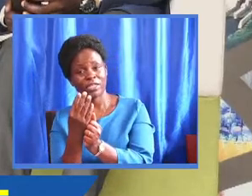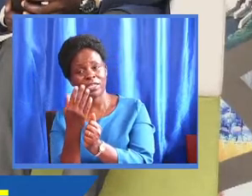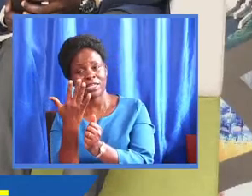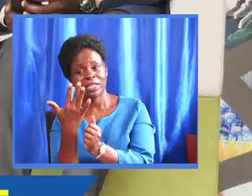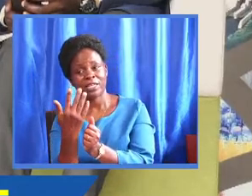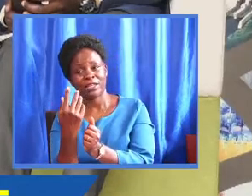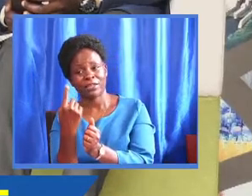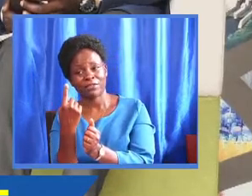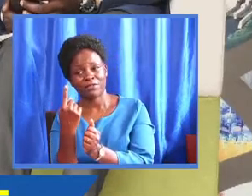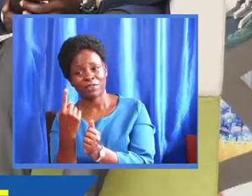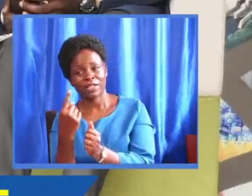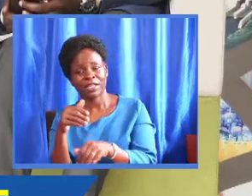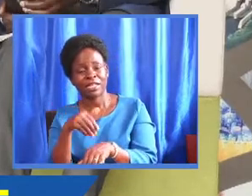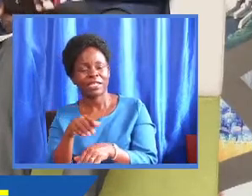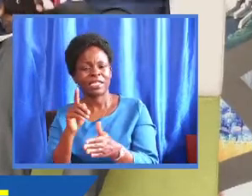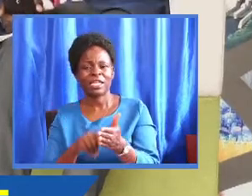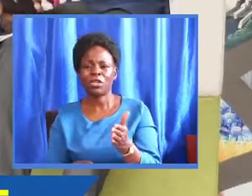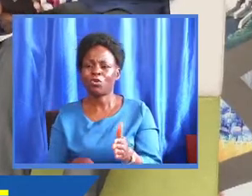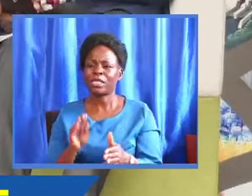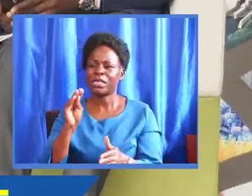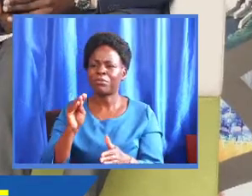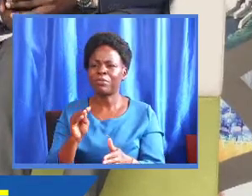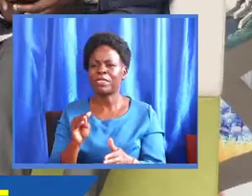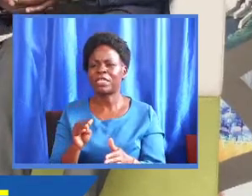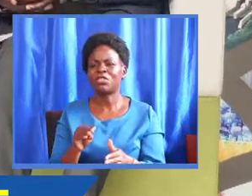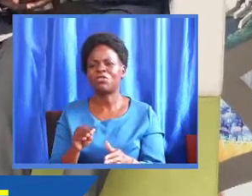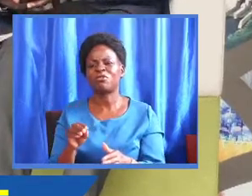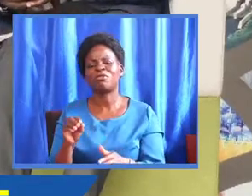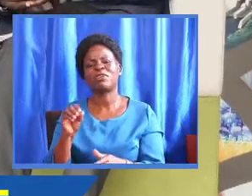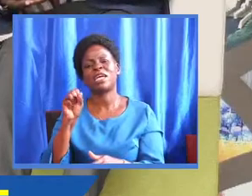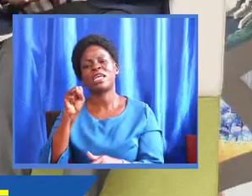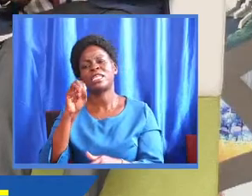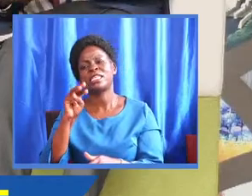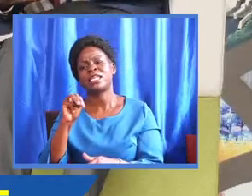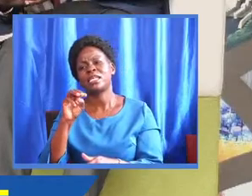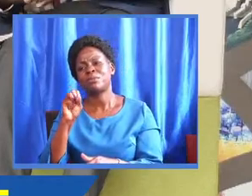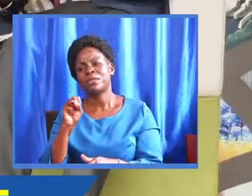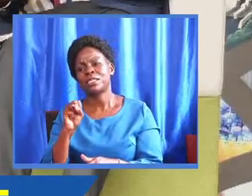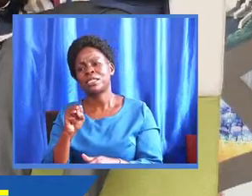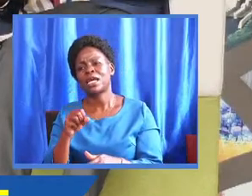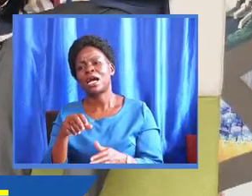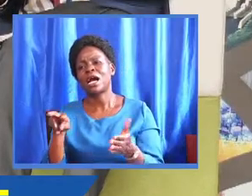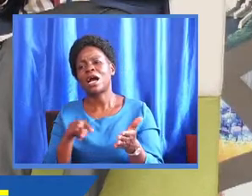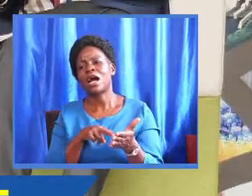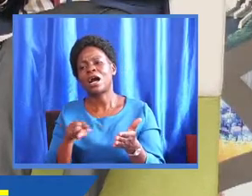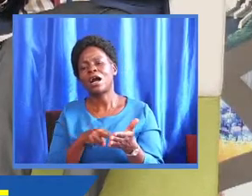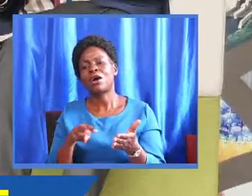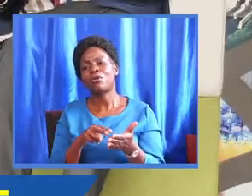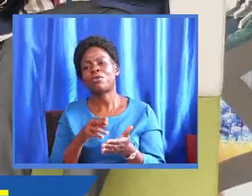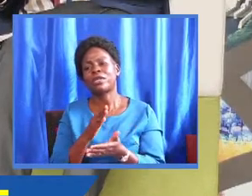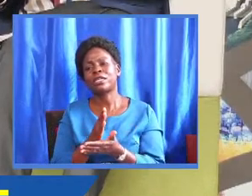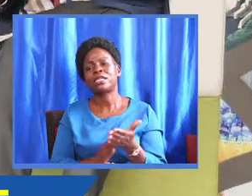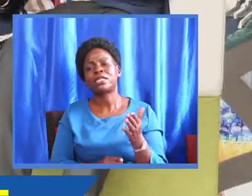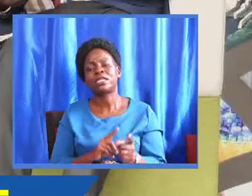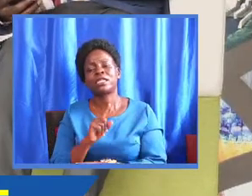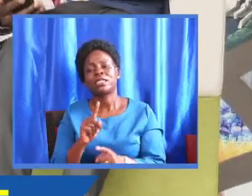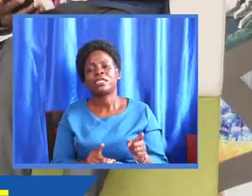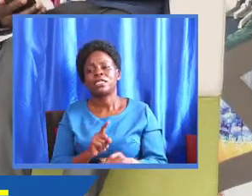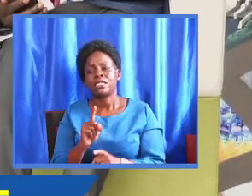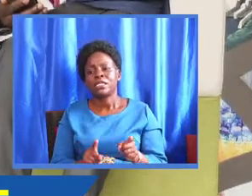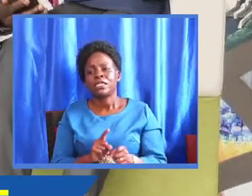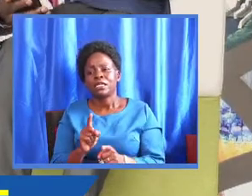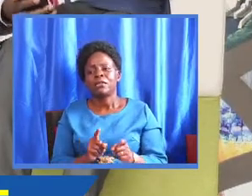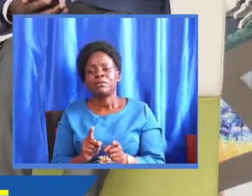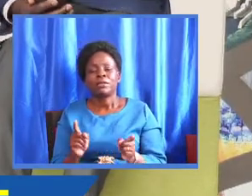0772-14-20-51. Send a WhatsApp message or a traditional SMS, as we know it. I'll be able to read some of those questions or remarks